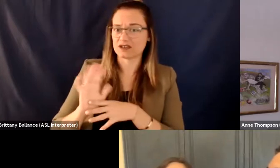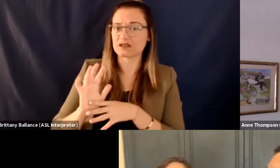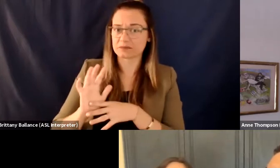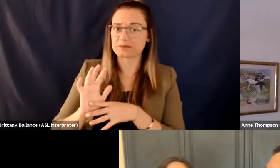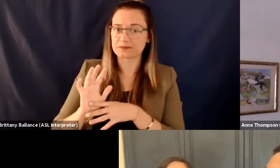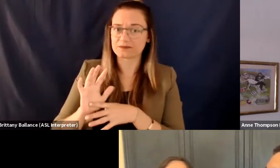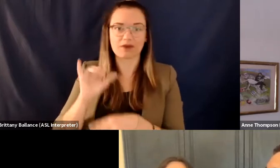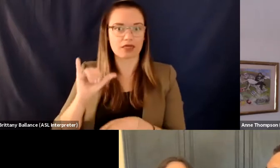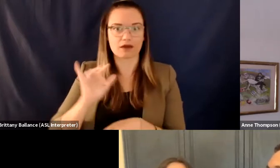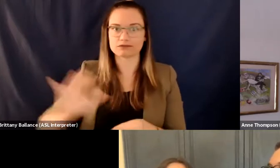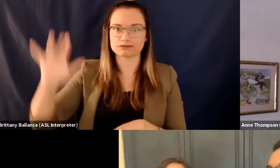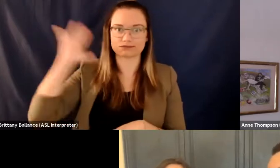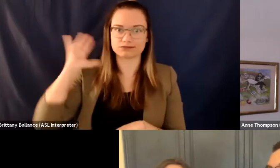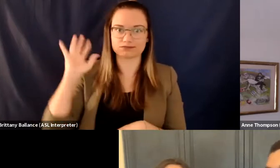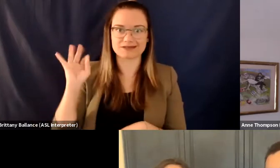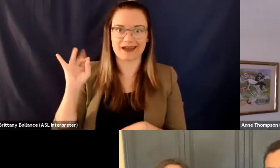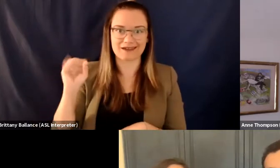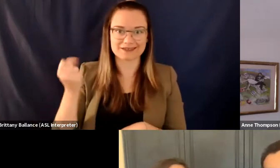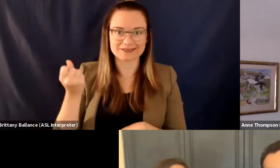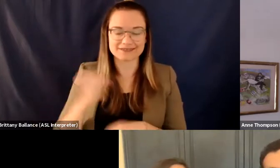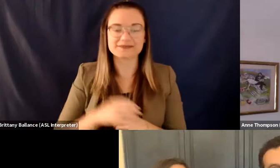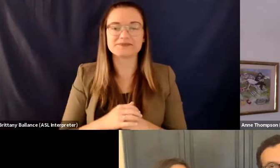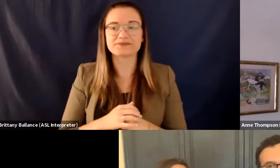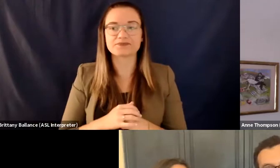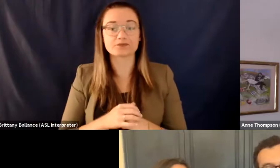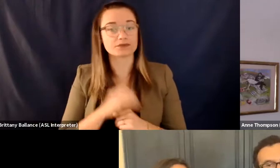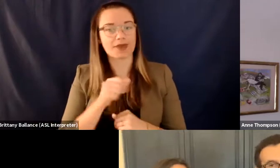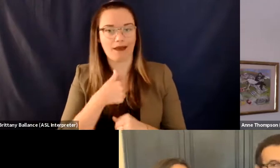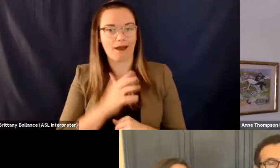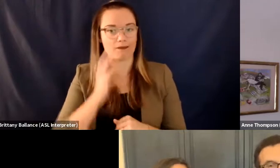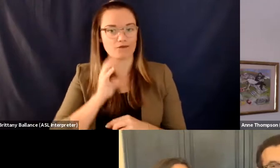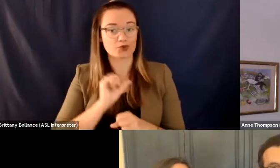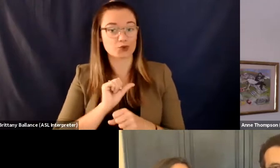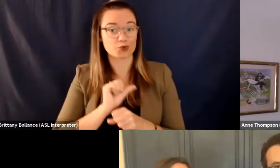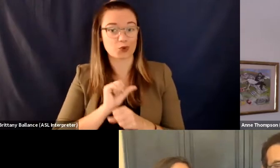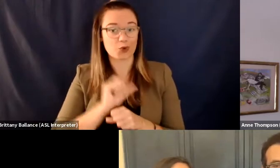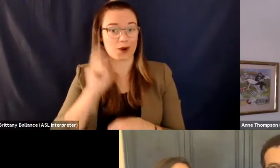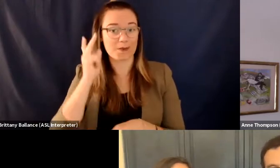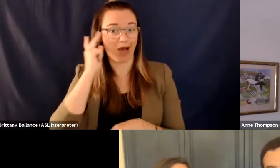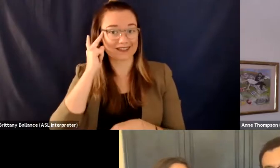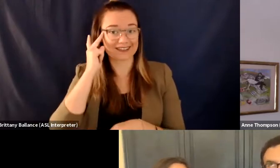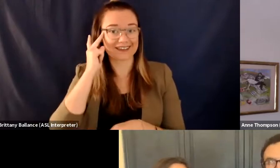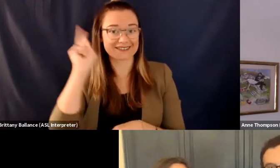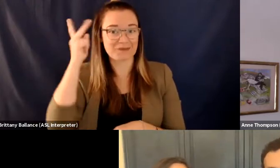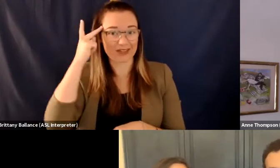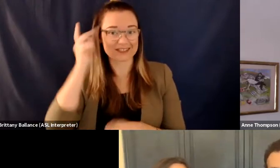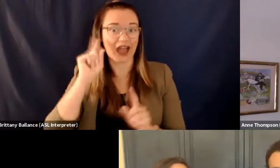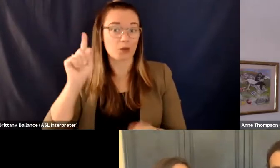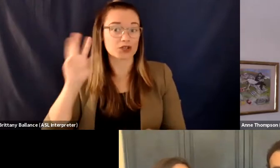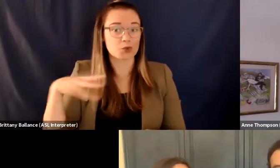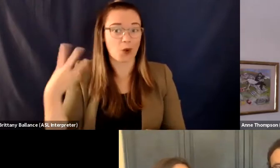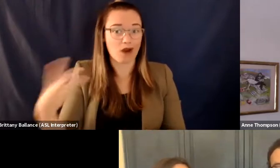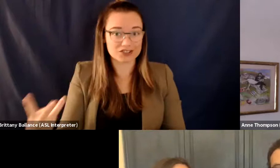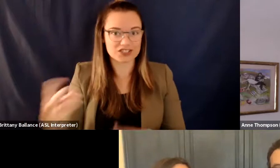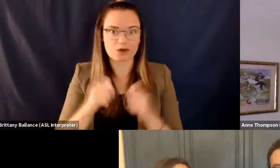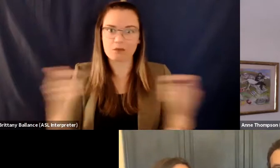So that was a long time ago. Yeah, I used to work in politics out of college in Washington. I went to Washington with sort of